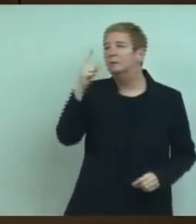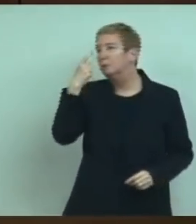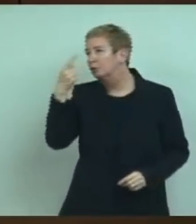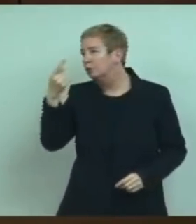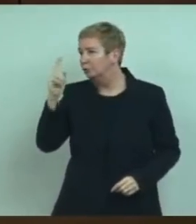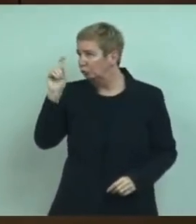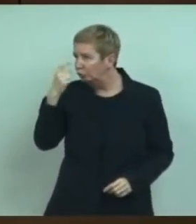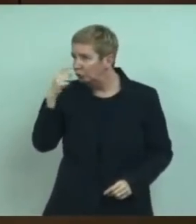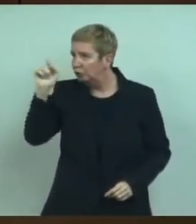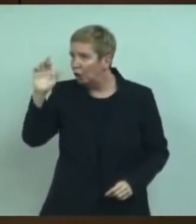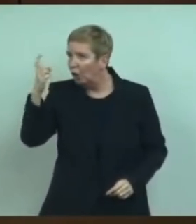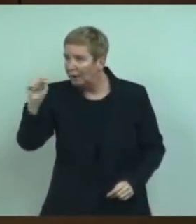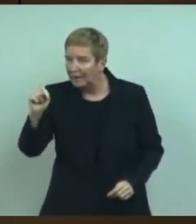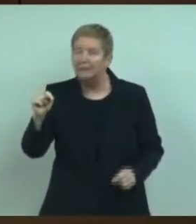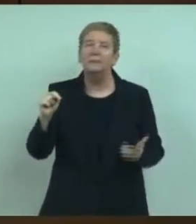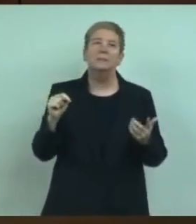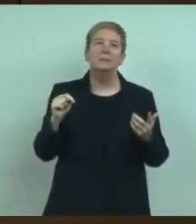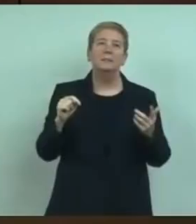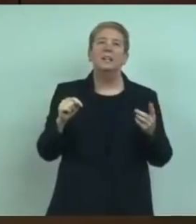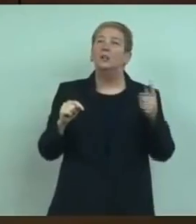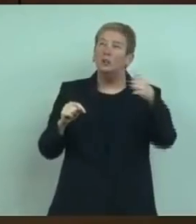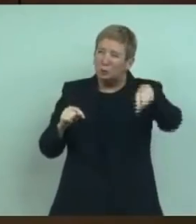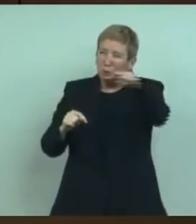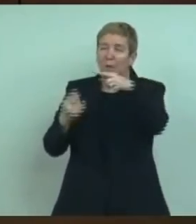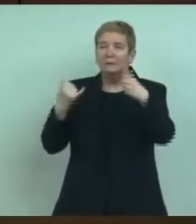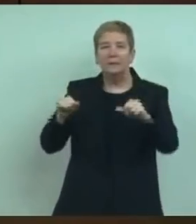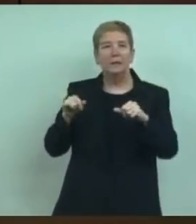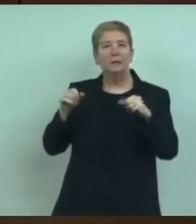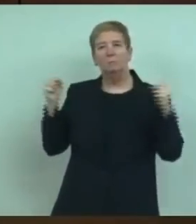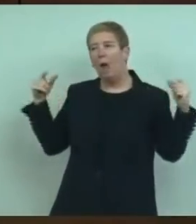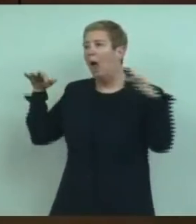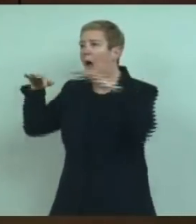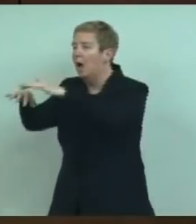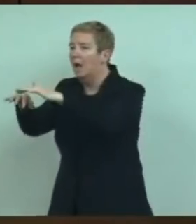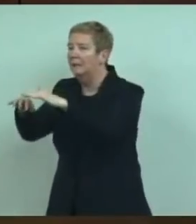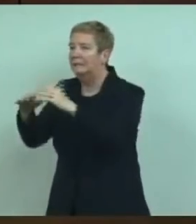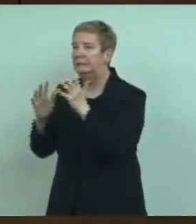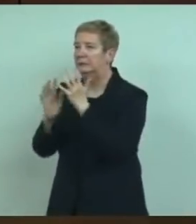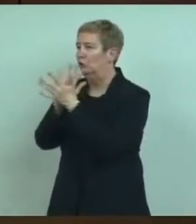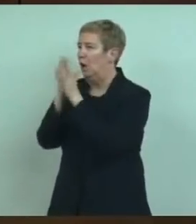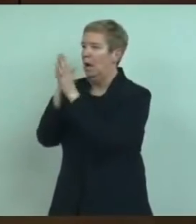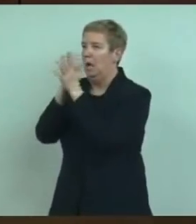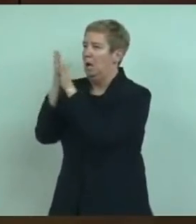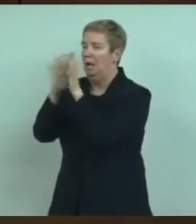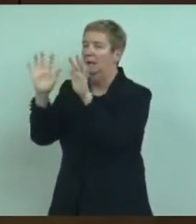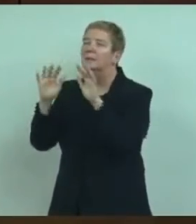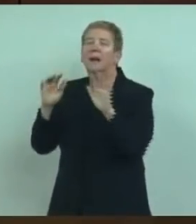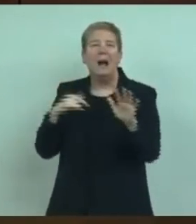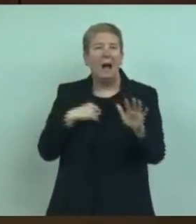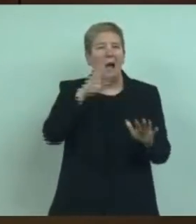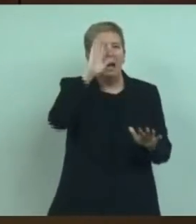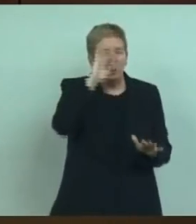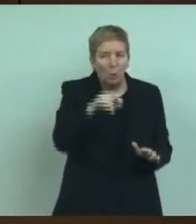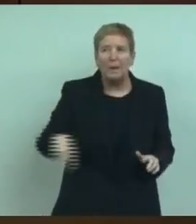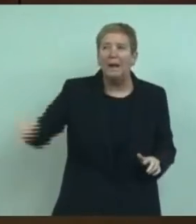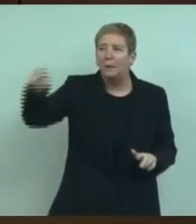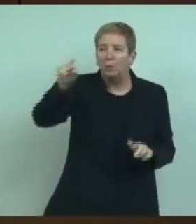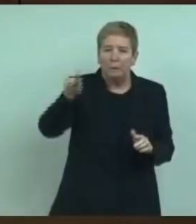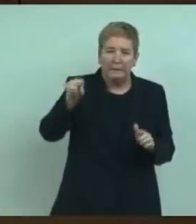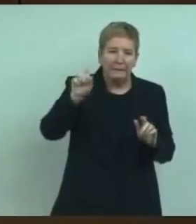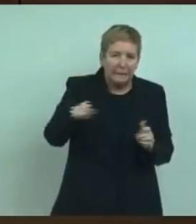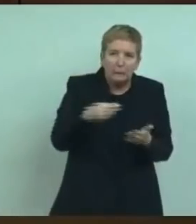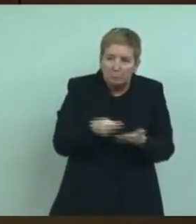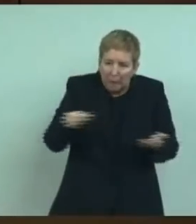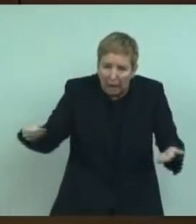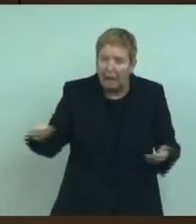still going there in crowds, and I know that people need the merchandise and